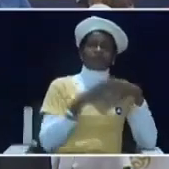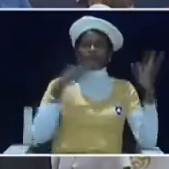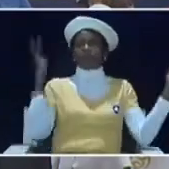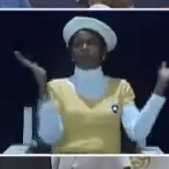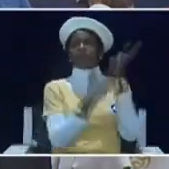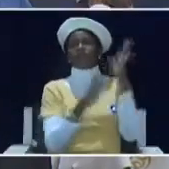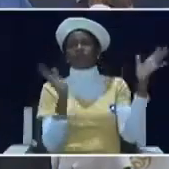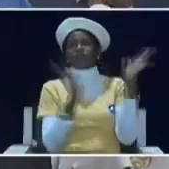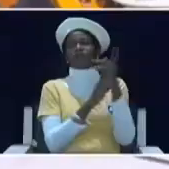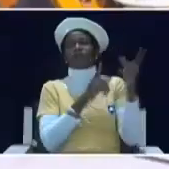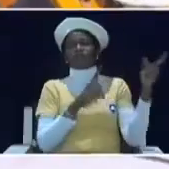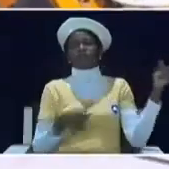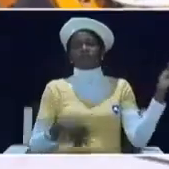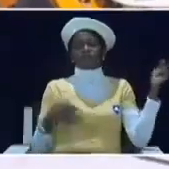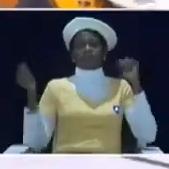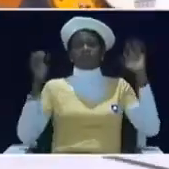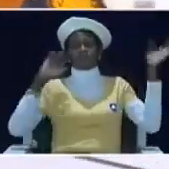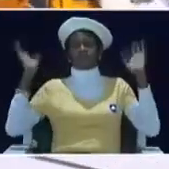Praise the Lord.